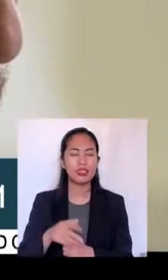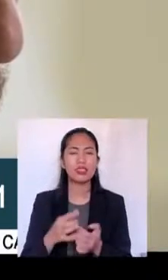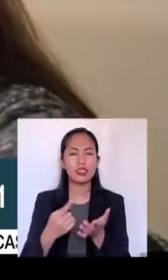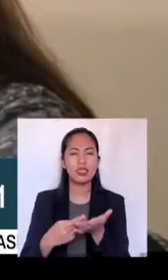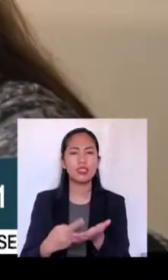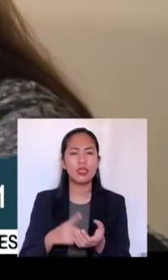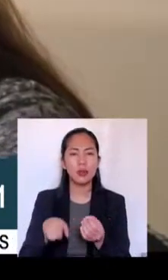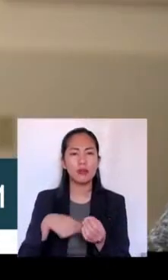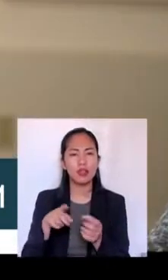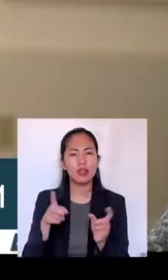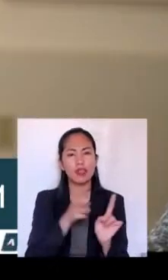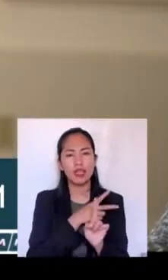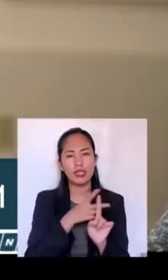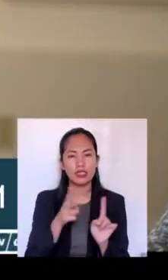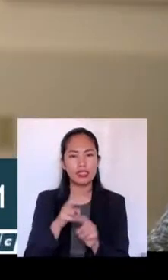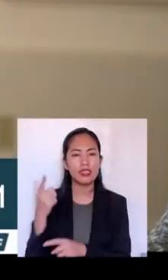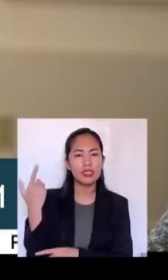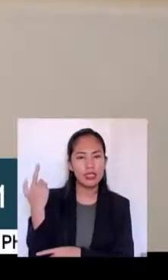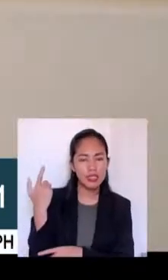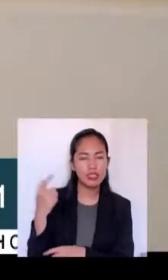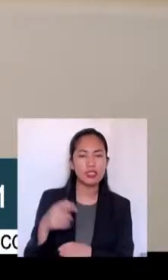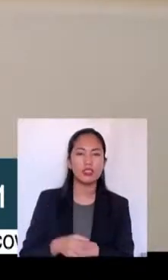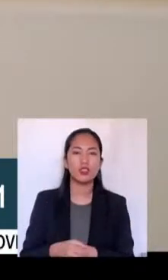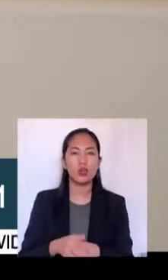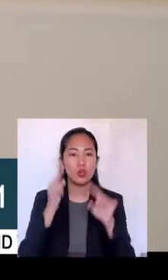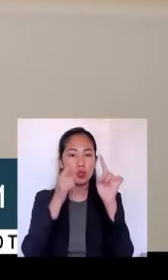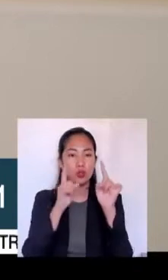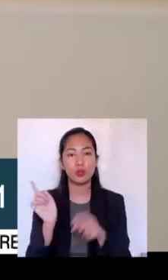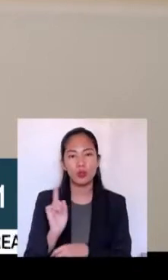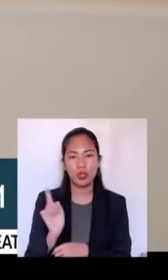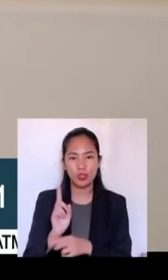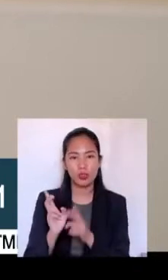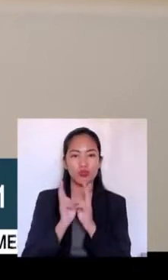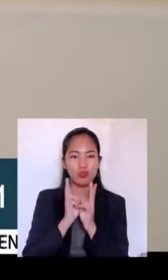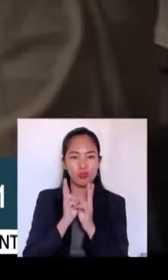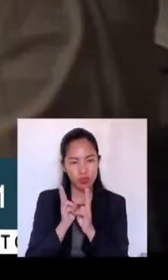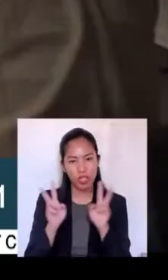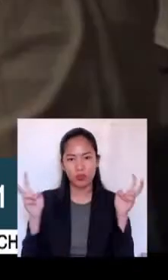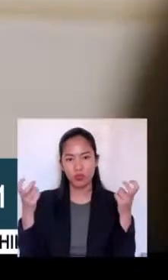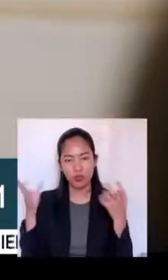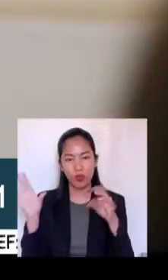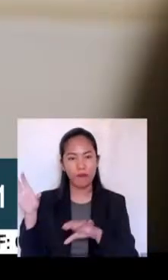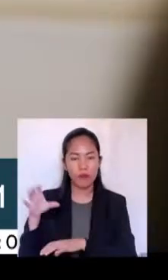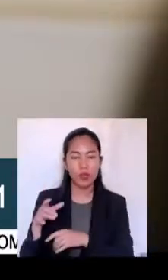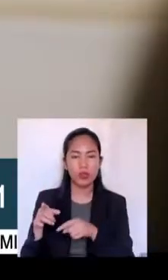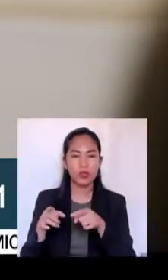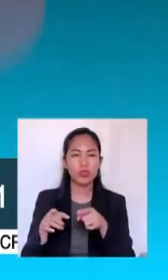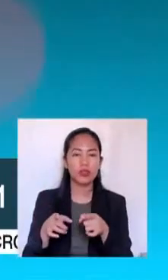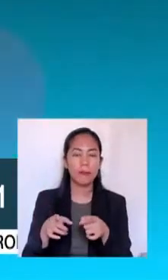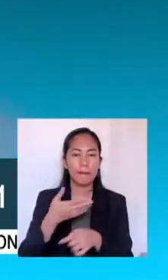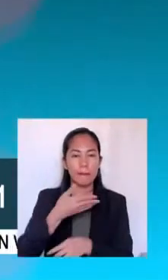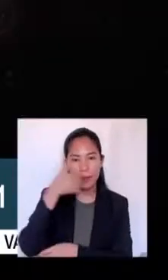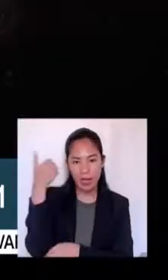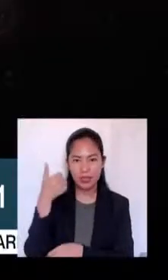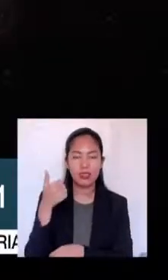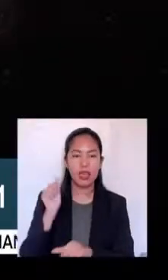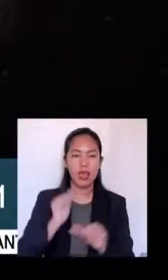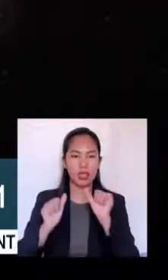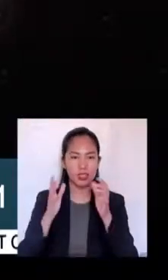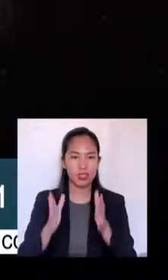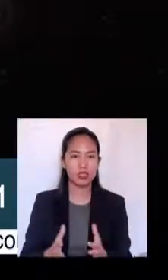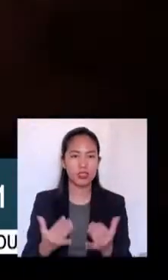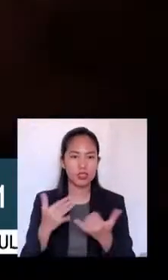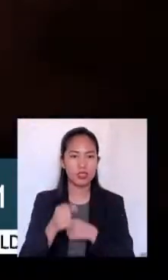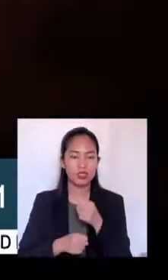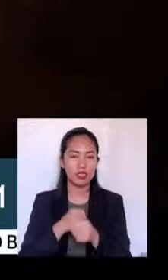finger pointing, but aims to be a unifying force. One of the best ensembles of the year. Eight. Dune.